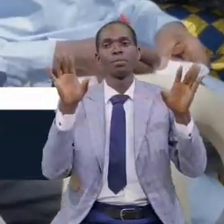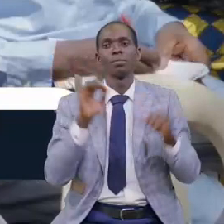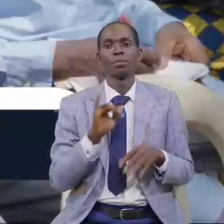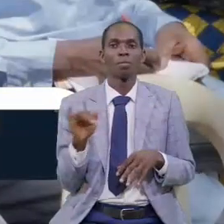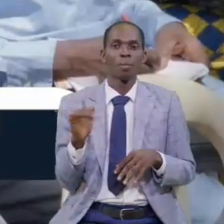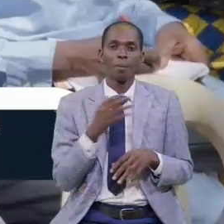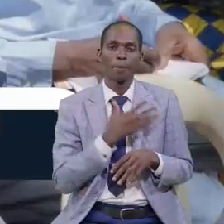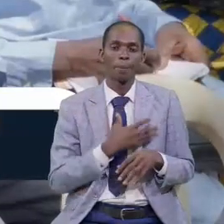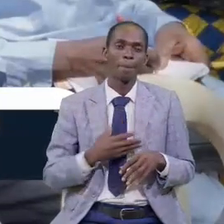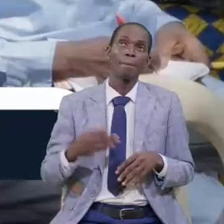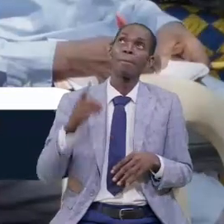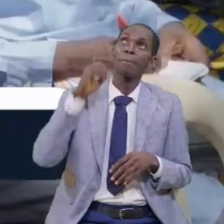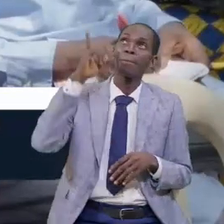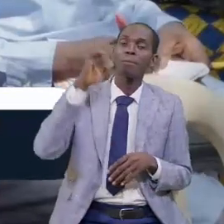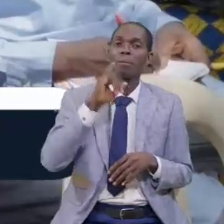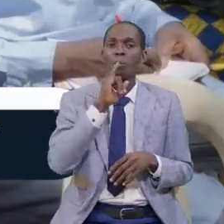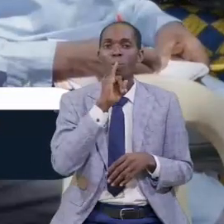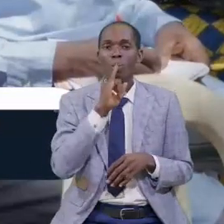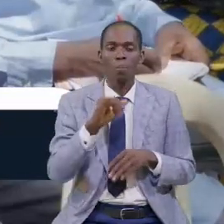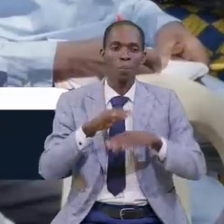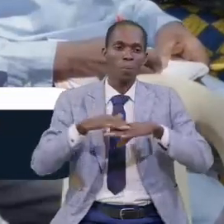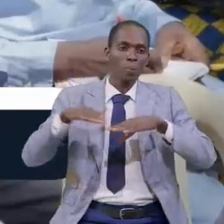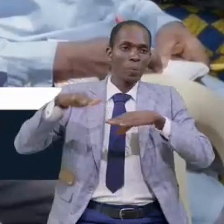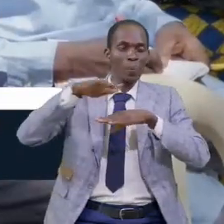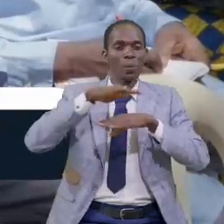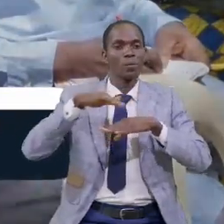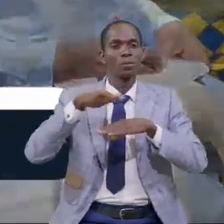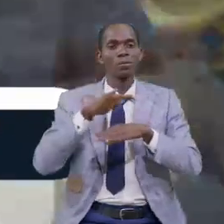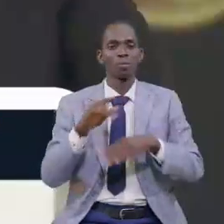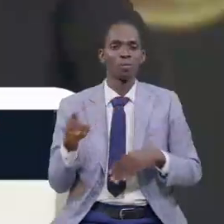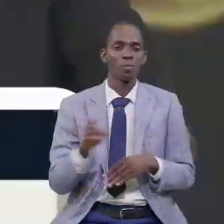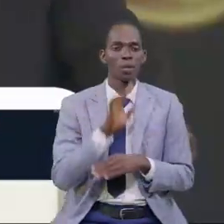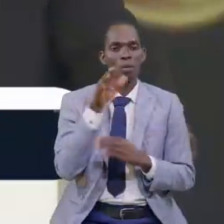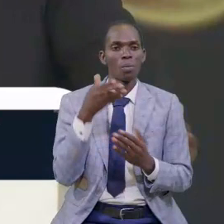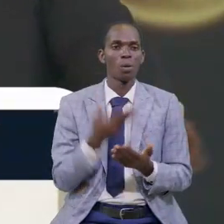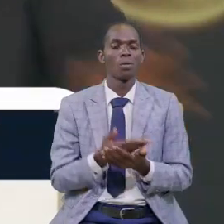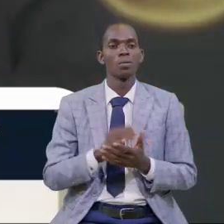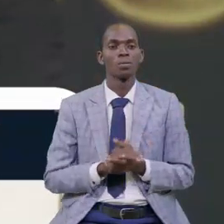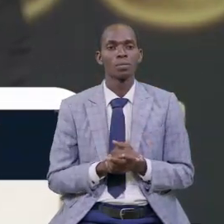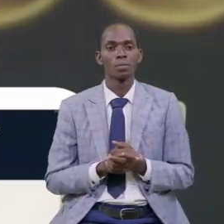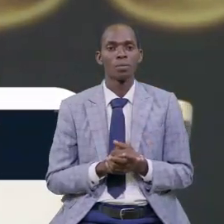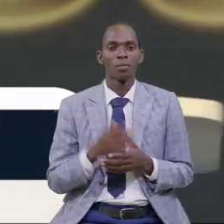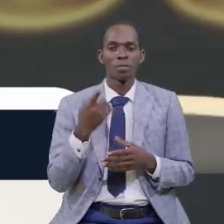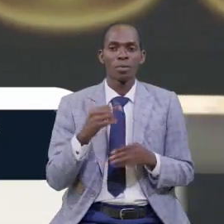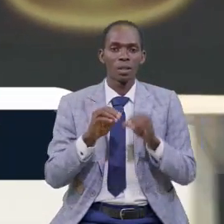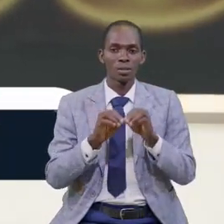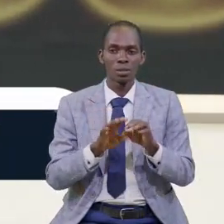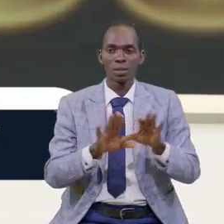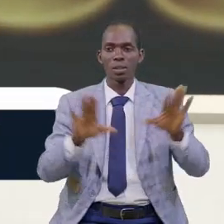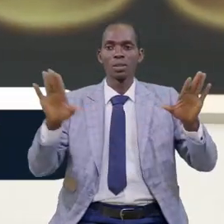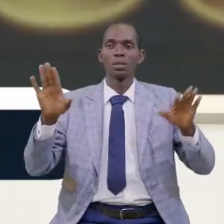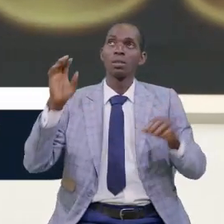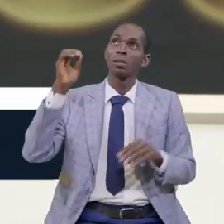is above them all, the shining light. Look at John